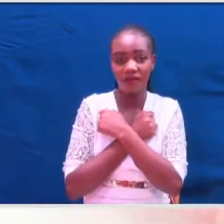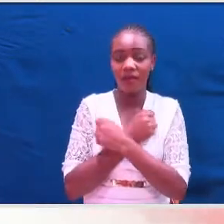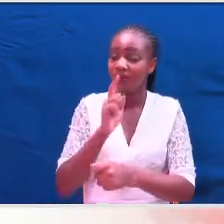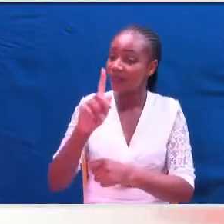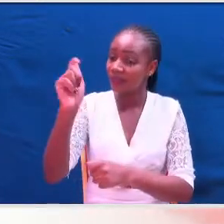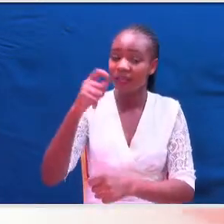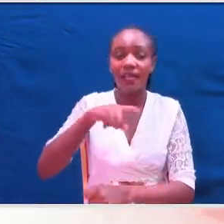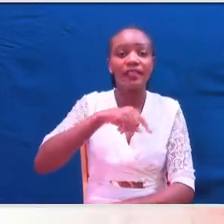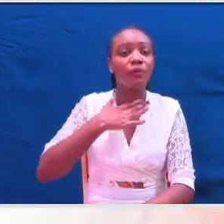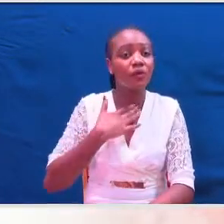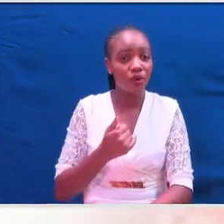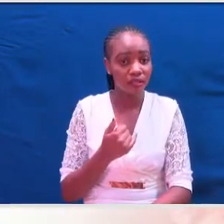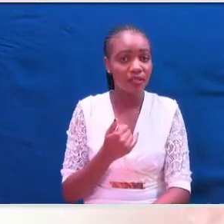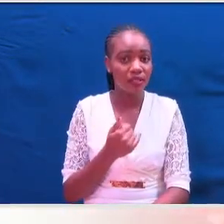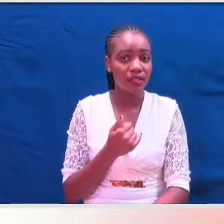kujenga kama